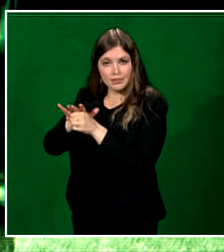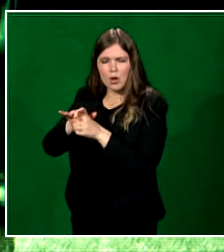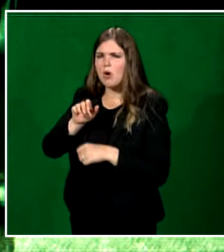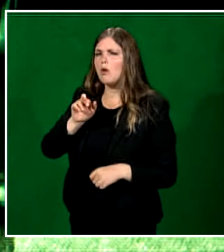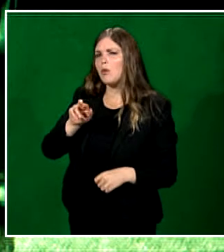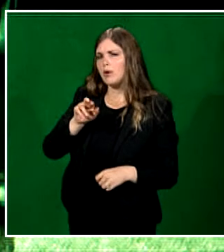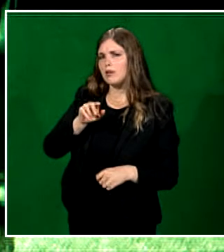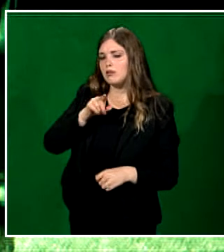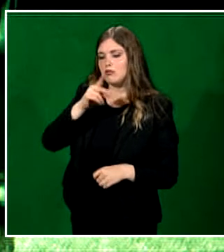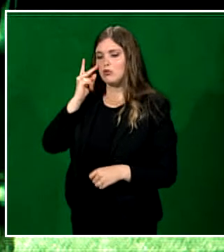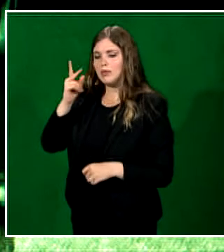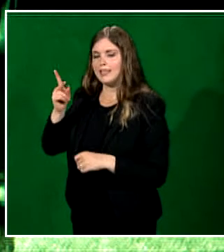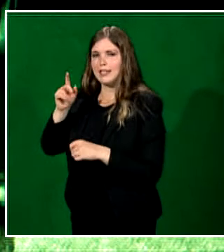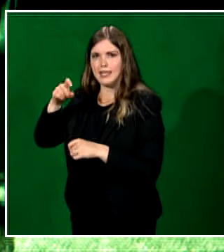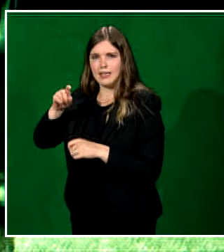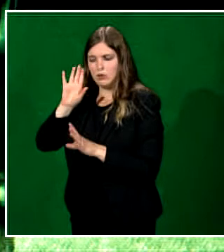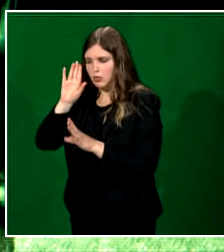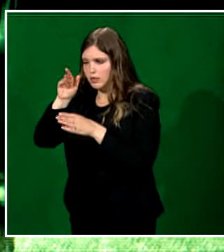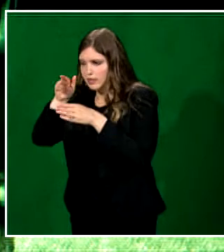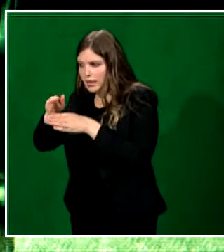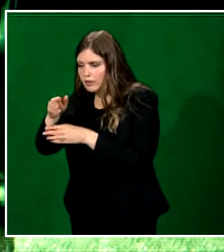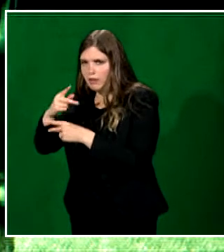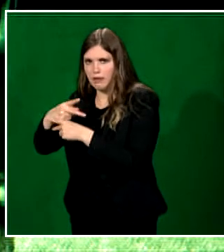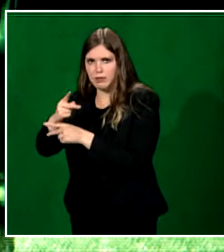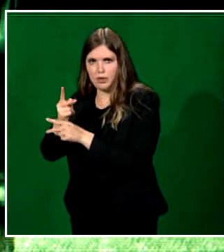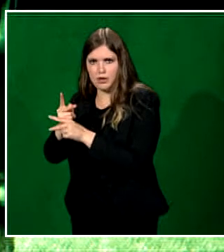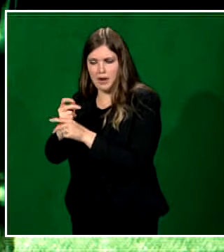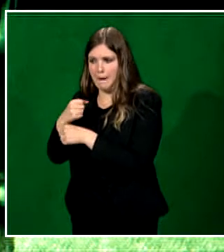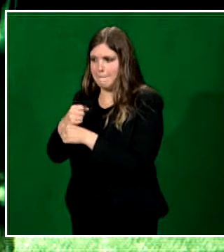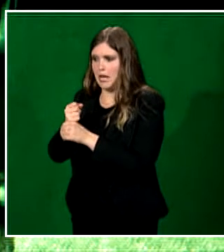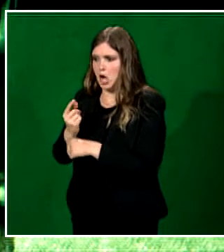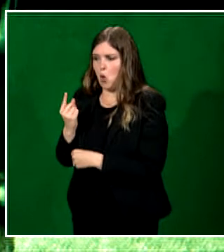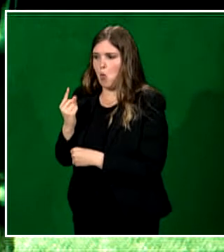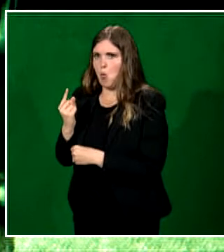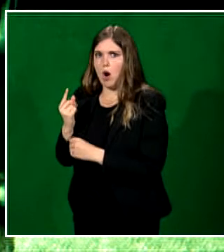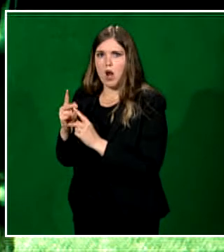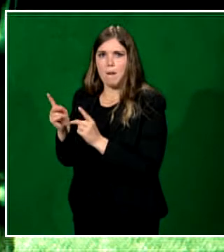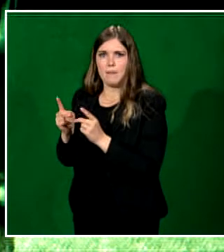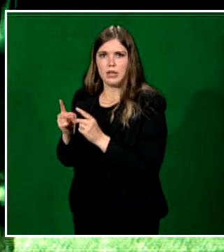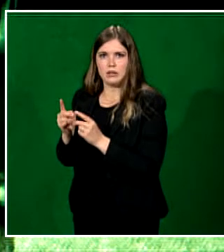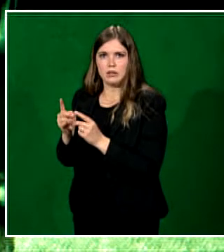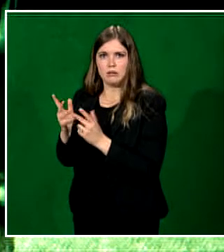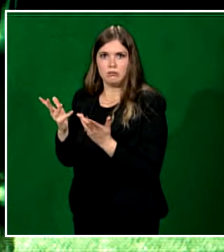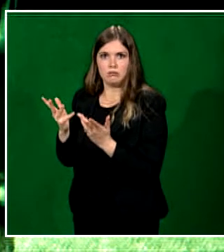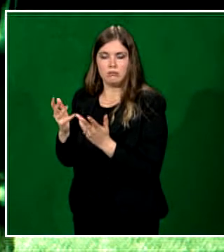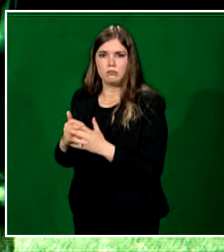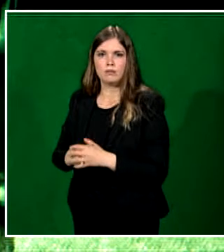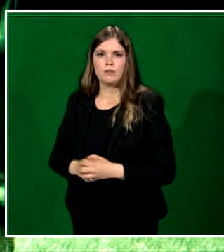centralize your production and produce a lot of it in one location?